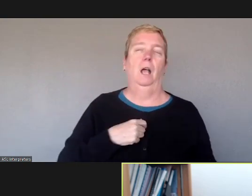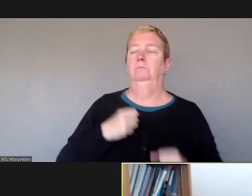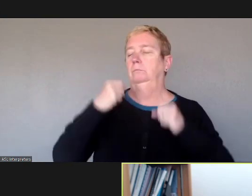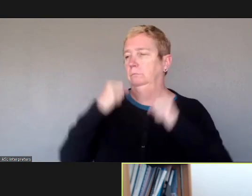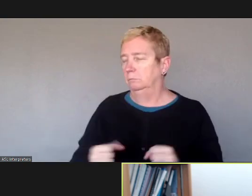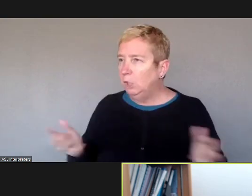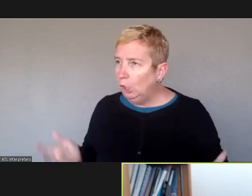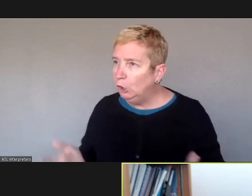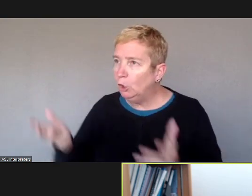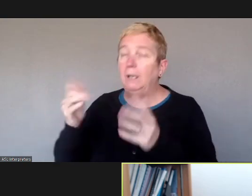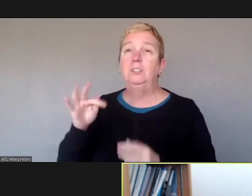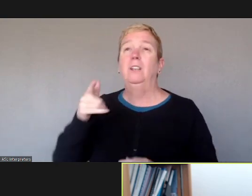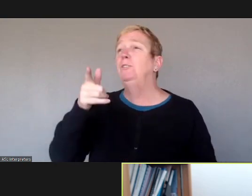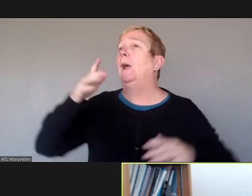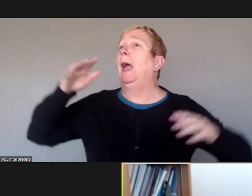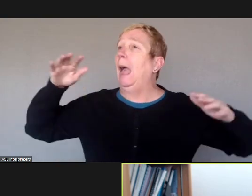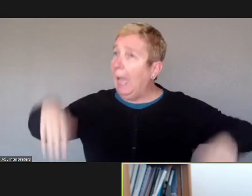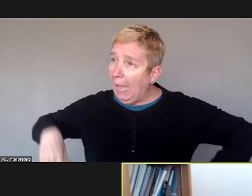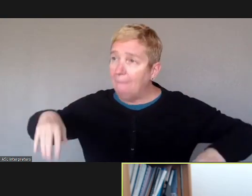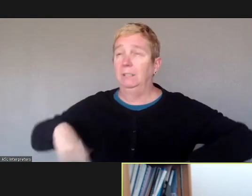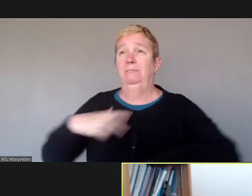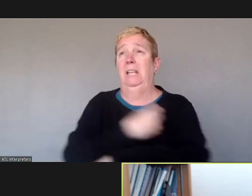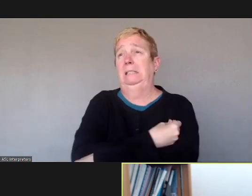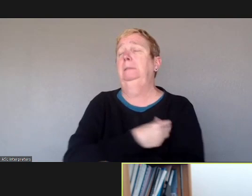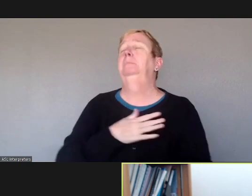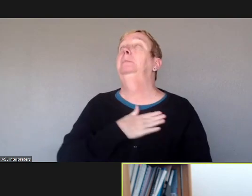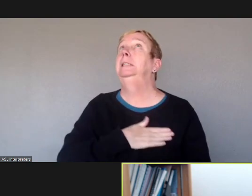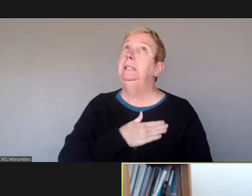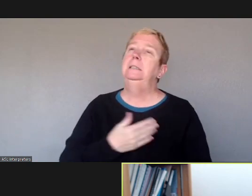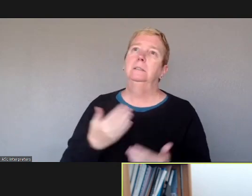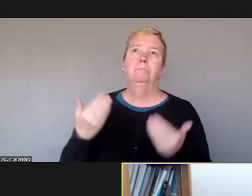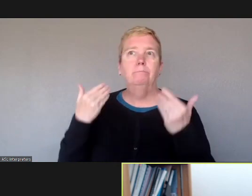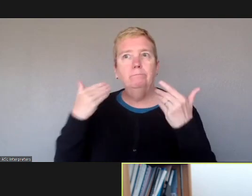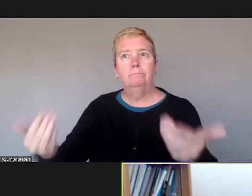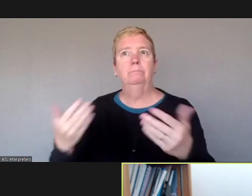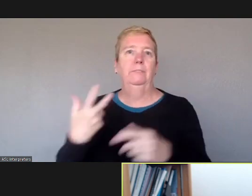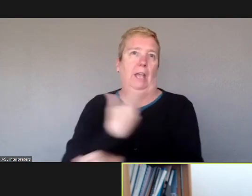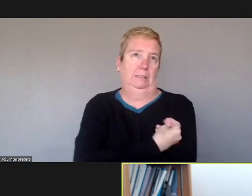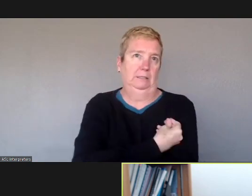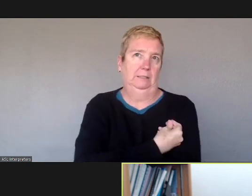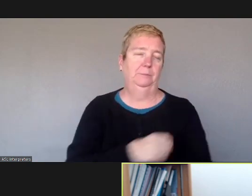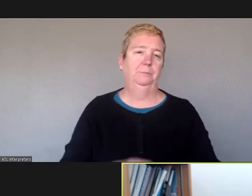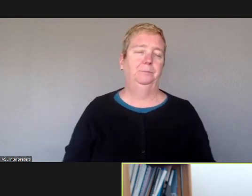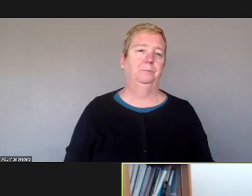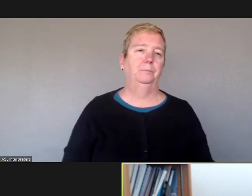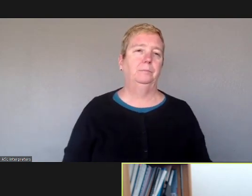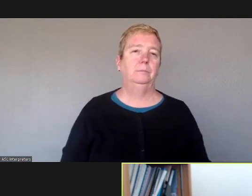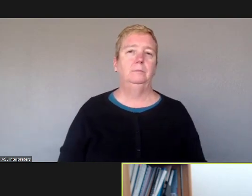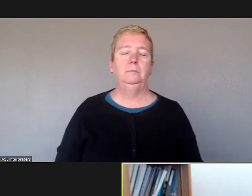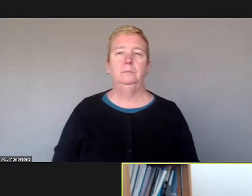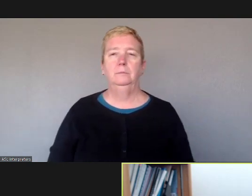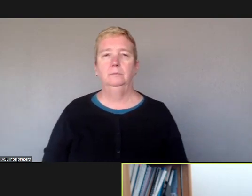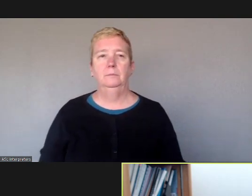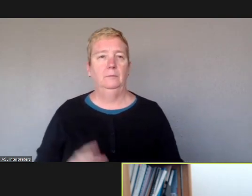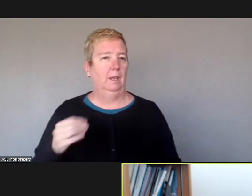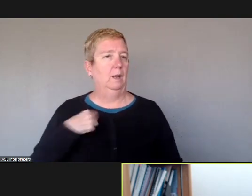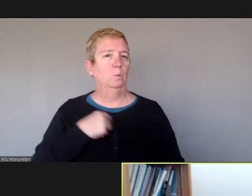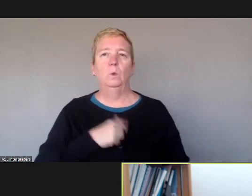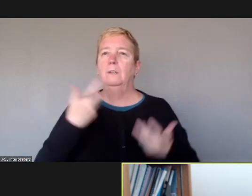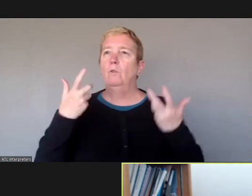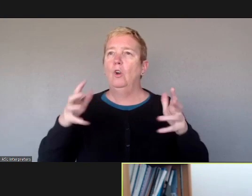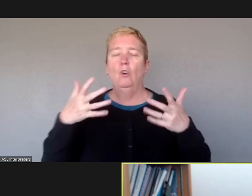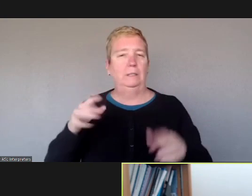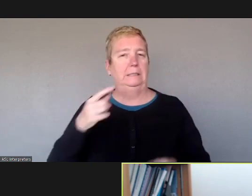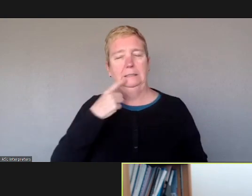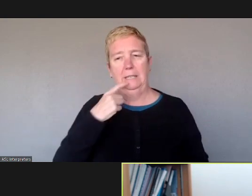vaccinated yet to get out and get vaccinated. But I would, and obviously what we've already stated multiple times,